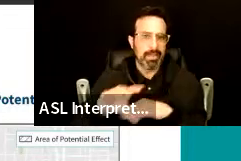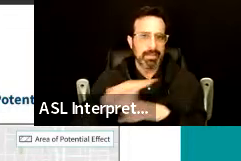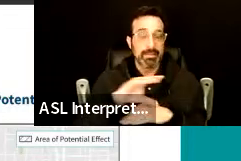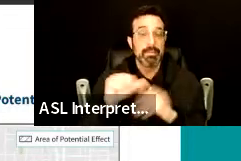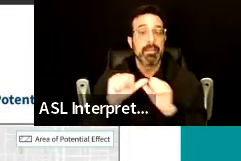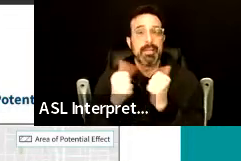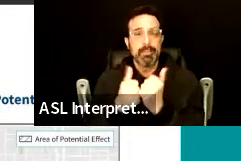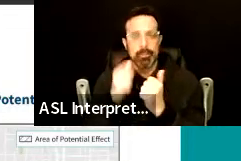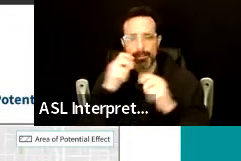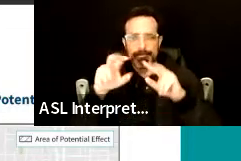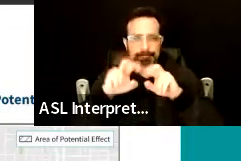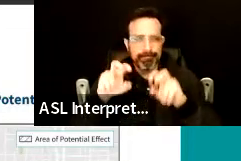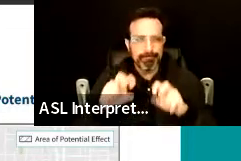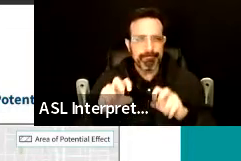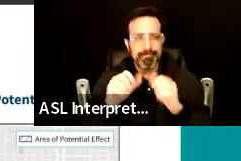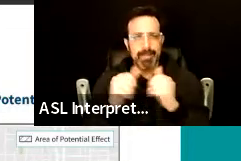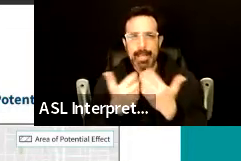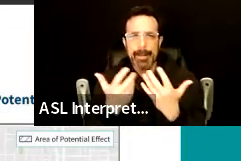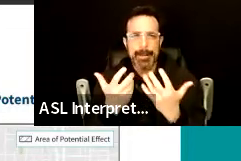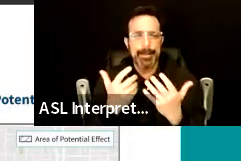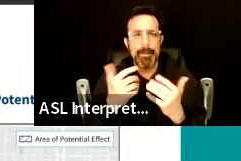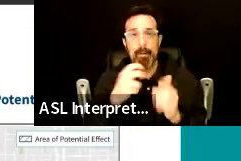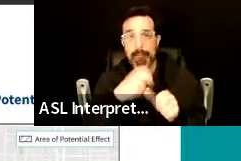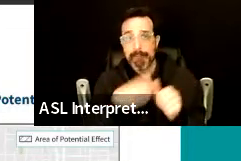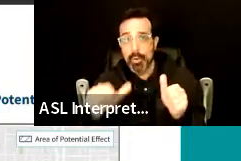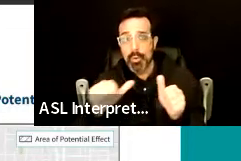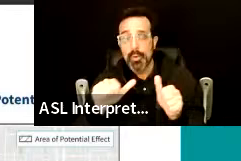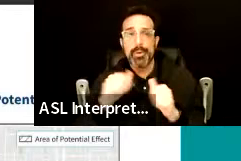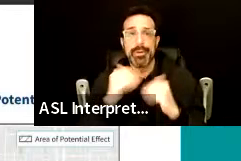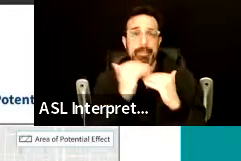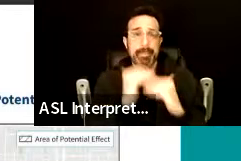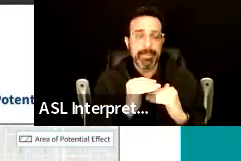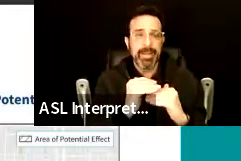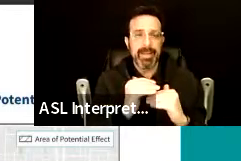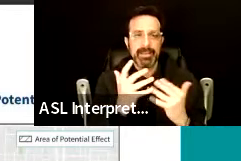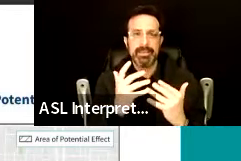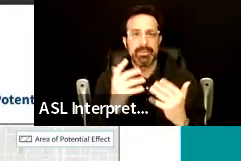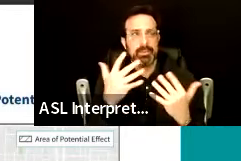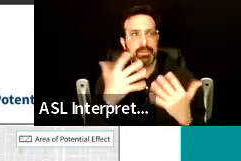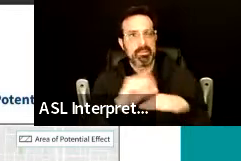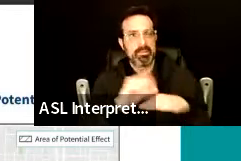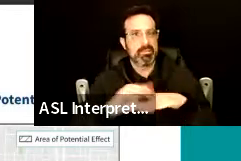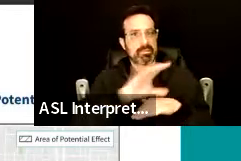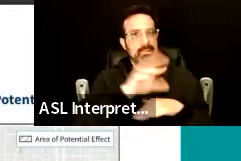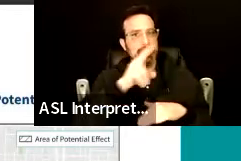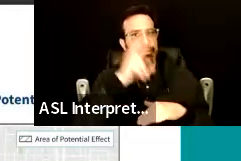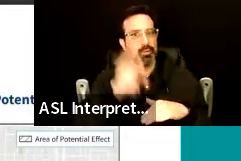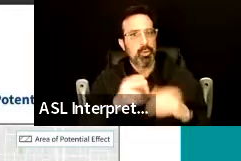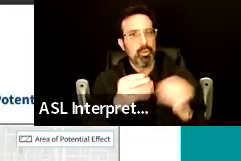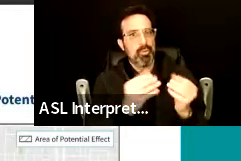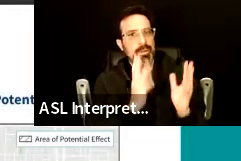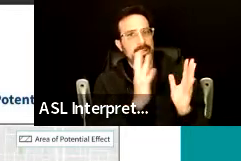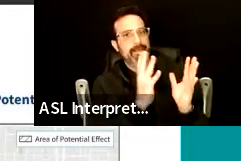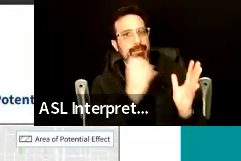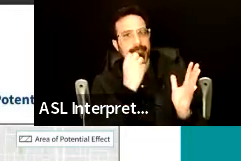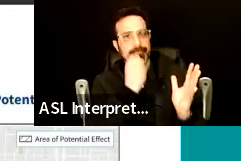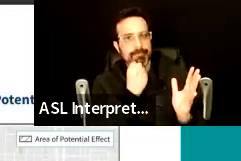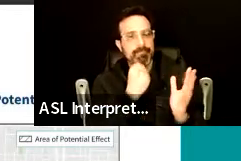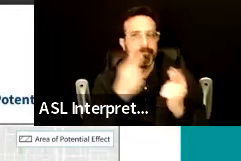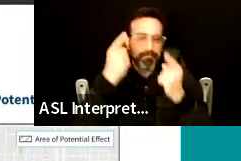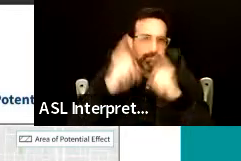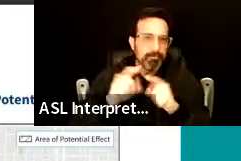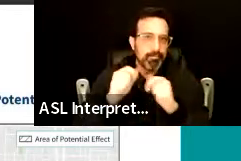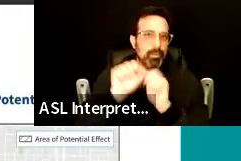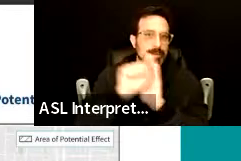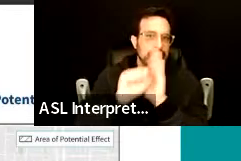agency explores measures to avoid, minimize, or mitigate adverse effects to historic properties and reach agreement with the state or